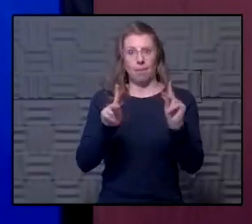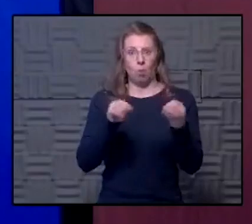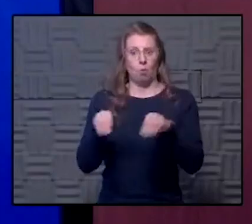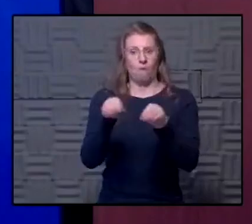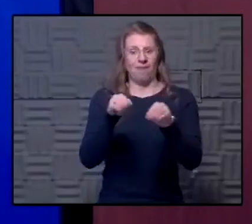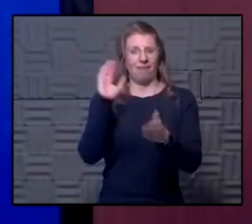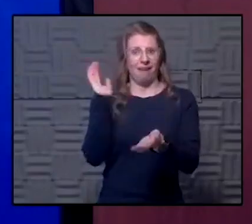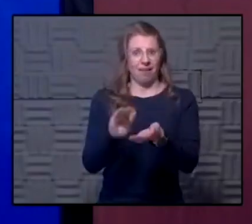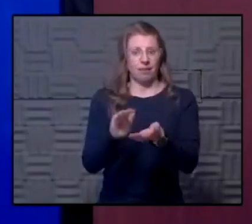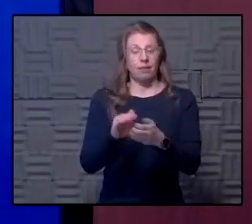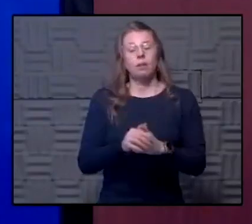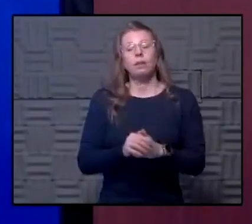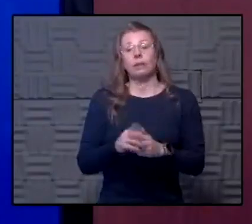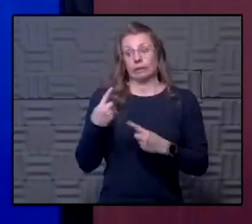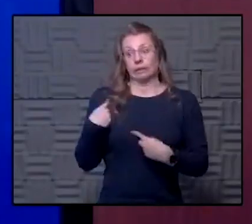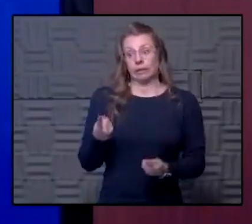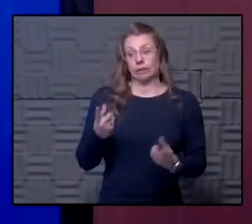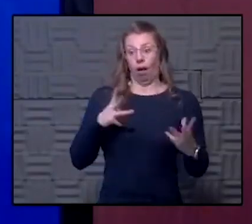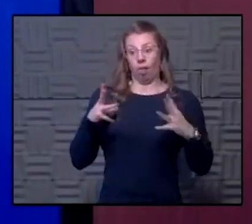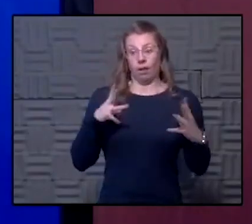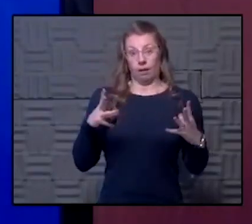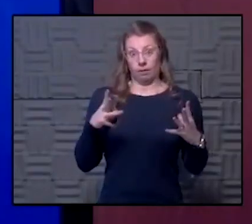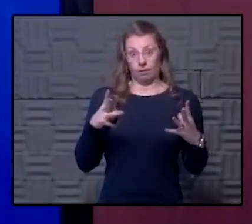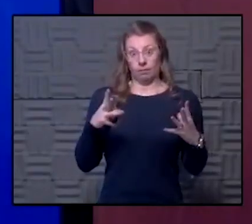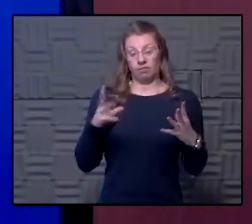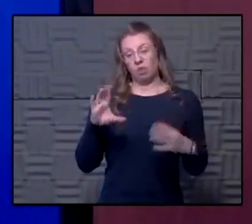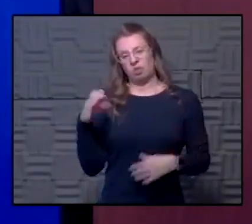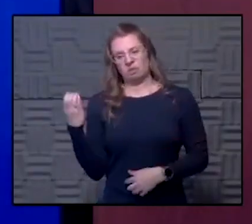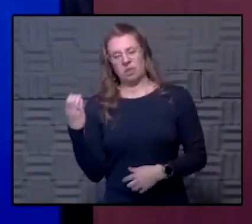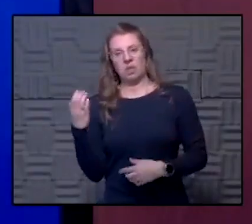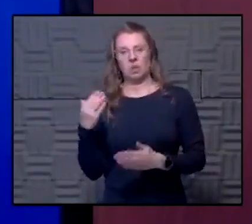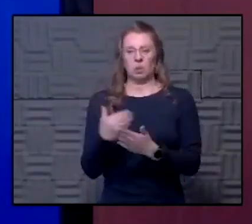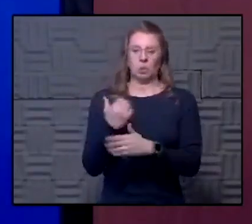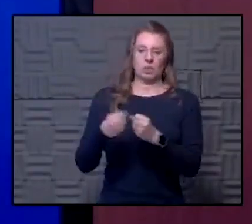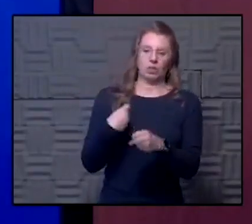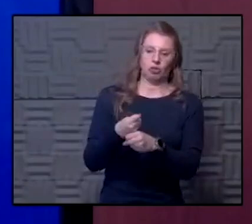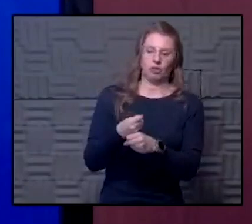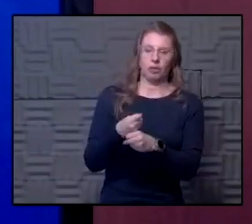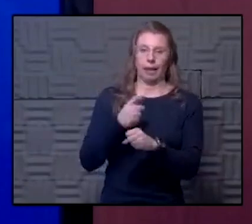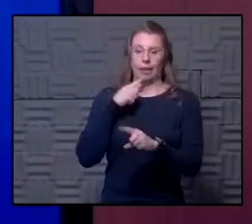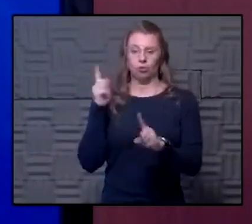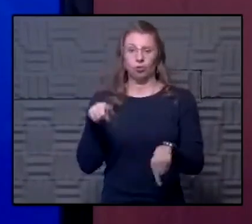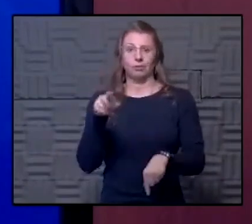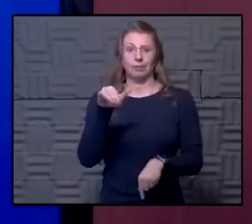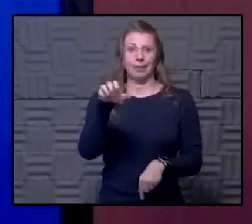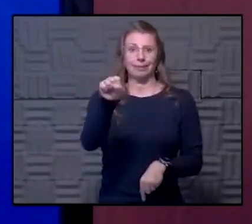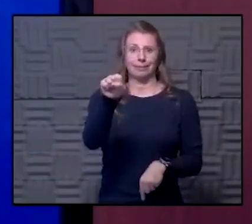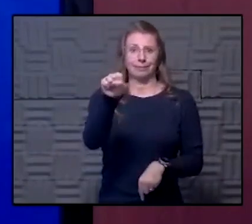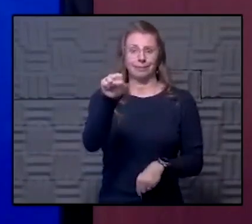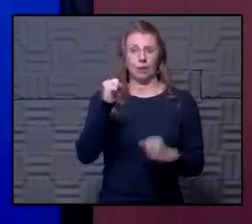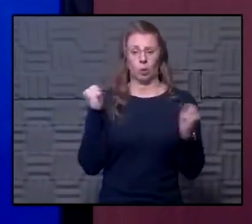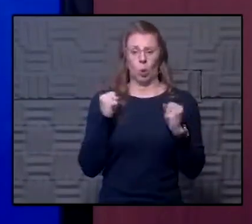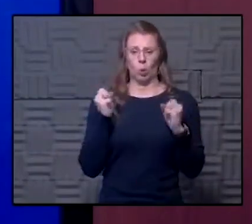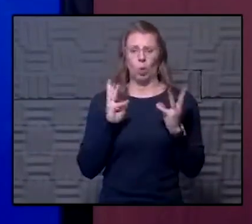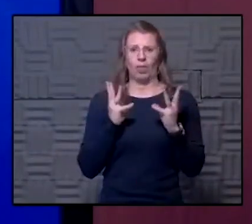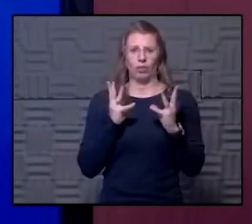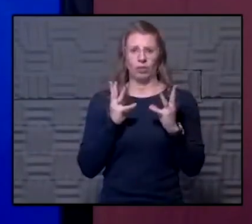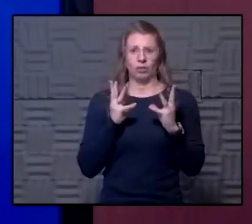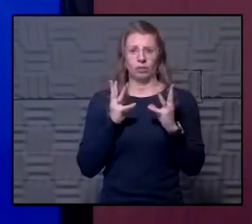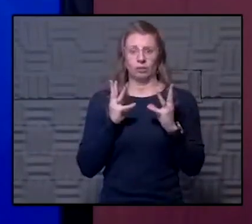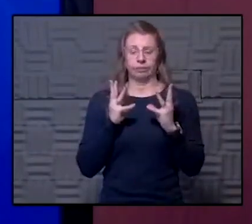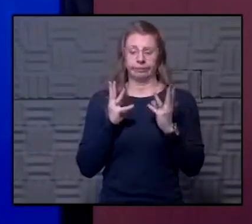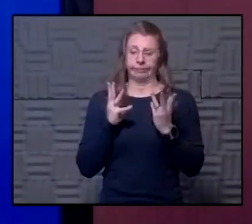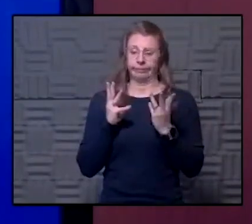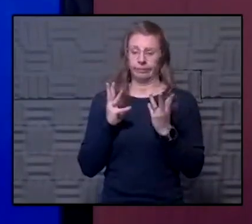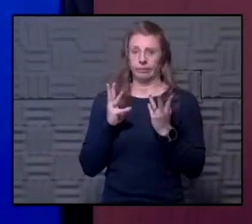that is, since the holidays, since the Christmas holiday and New Year's holiday, the answer is yes. Cold weather is also keeping people from